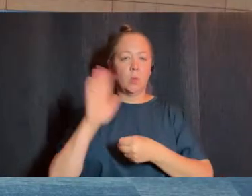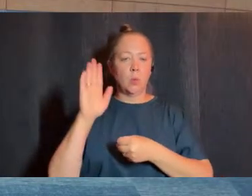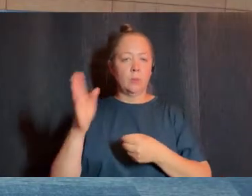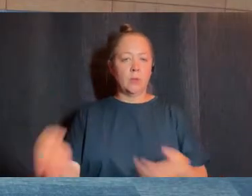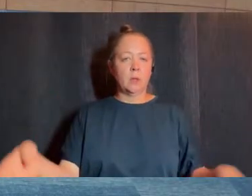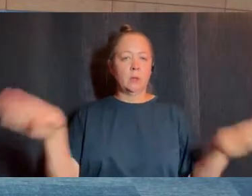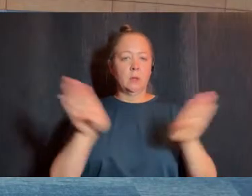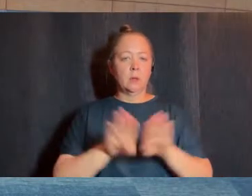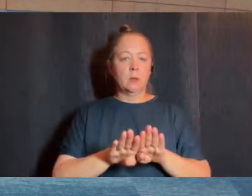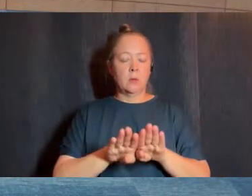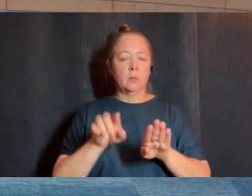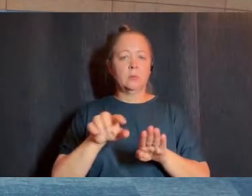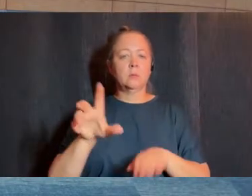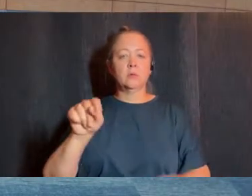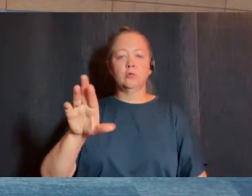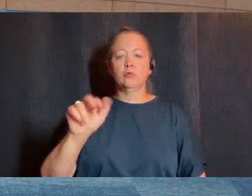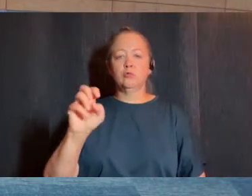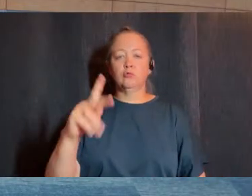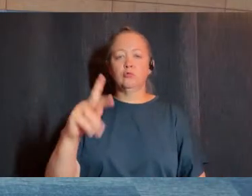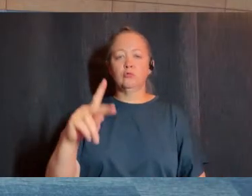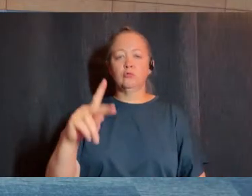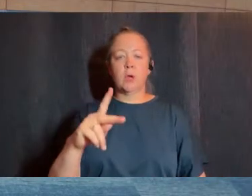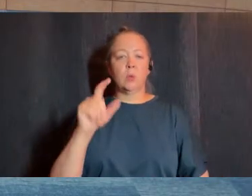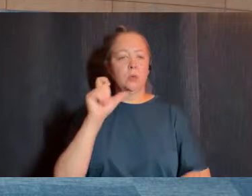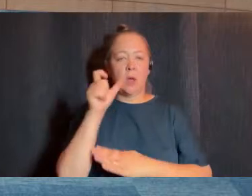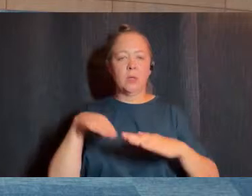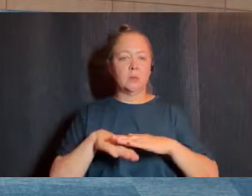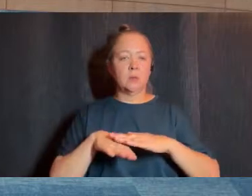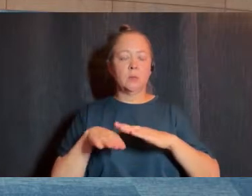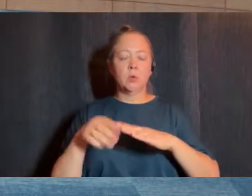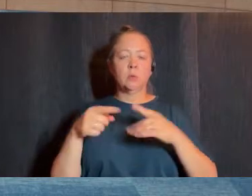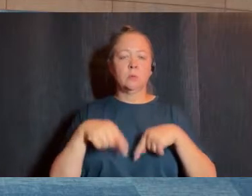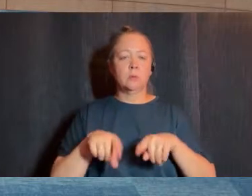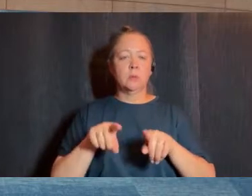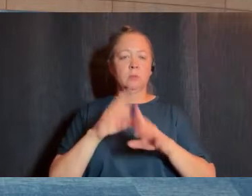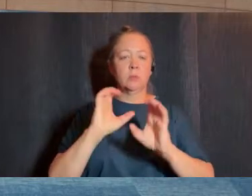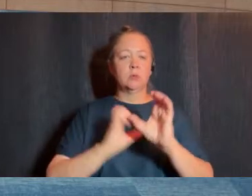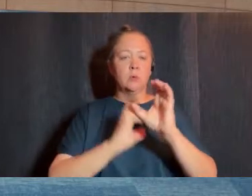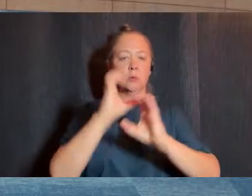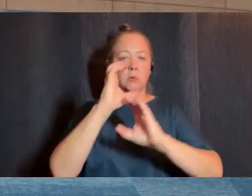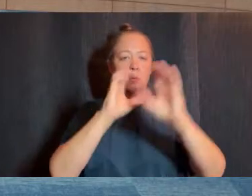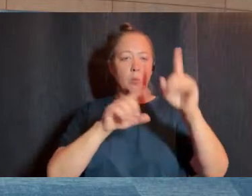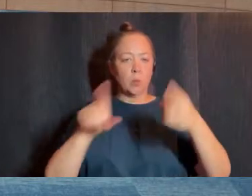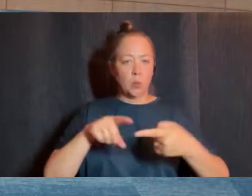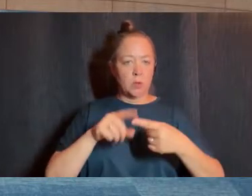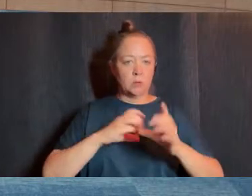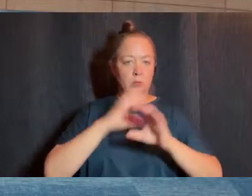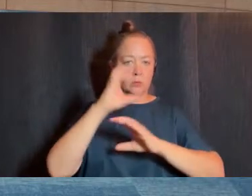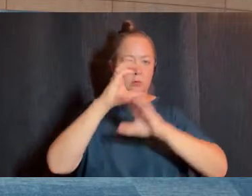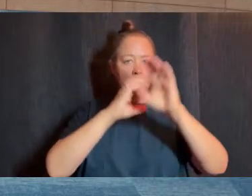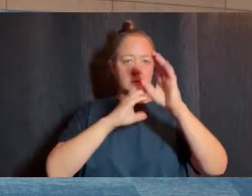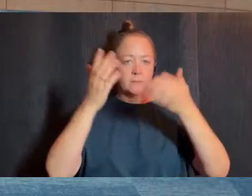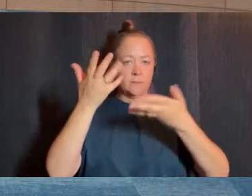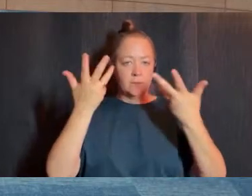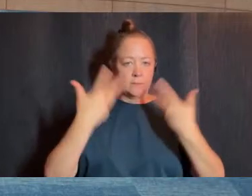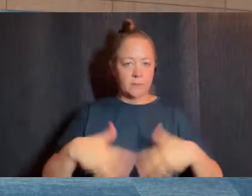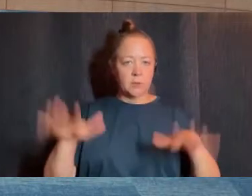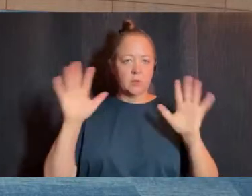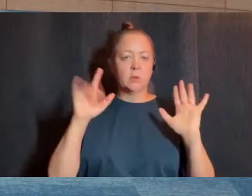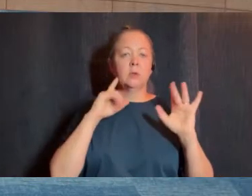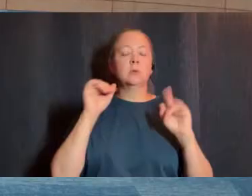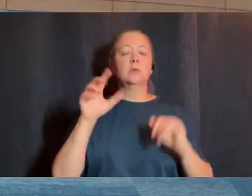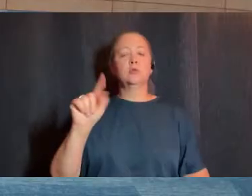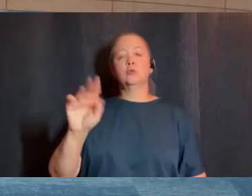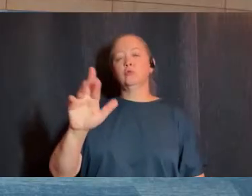be accessible during the construction work. However, once the work is completed, the track will be reopened. However,